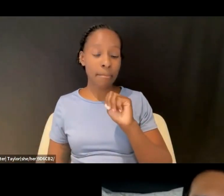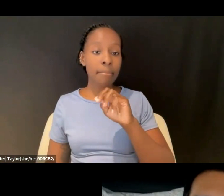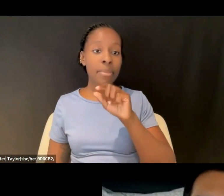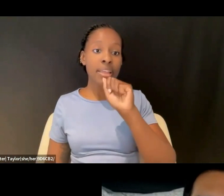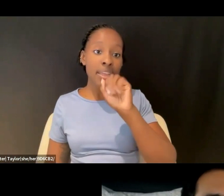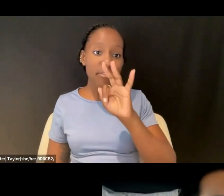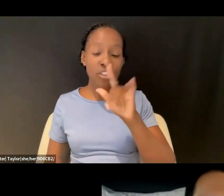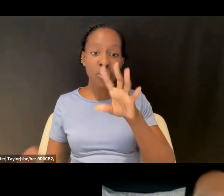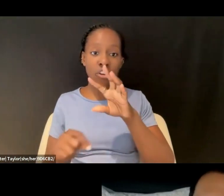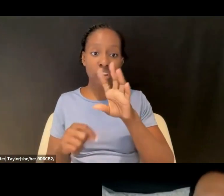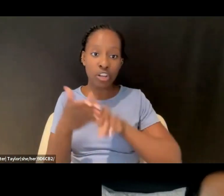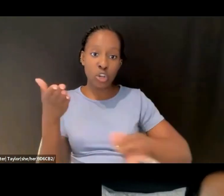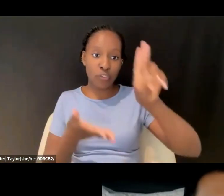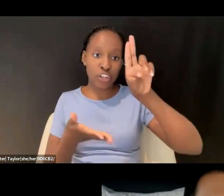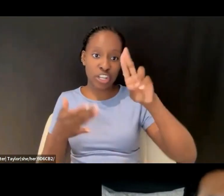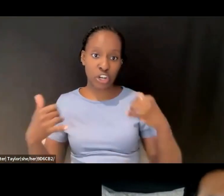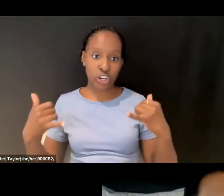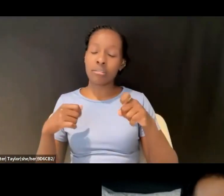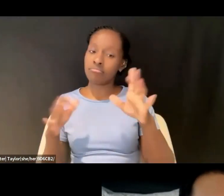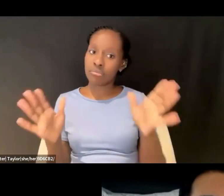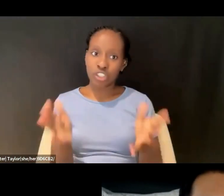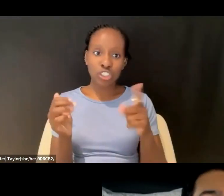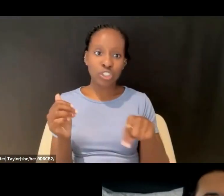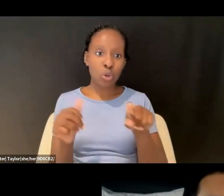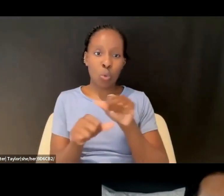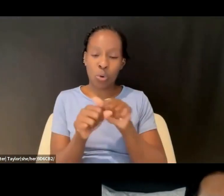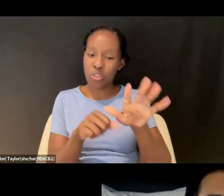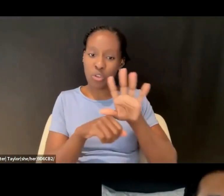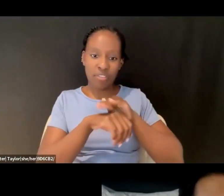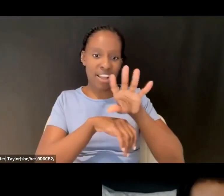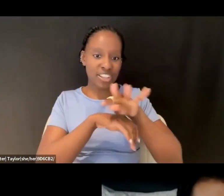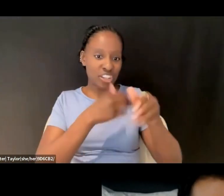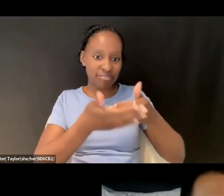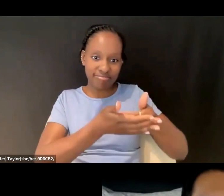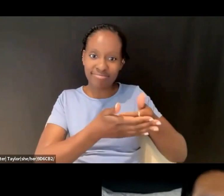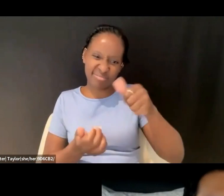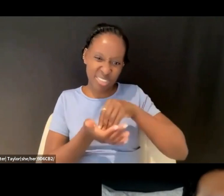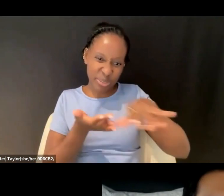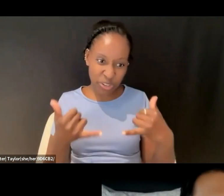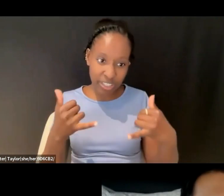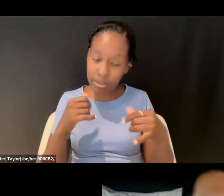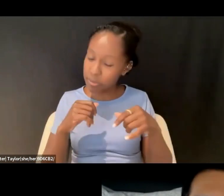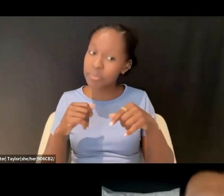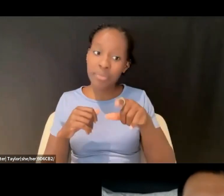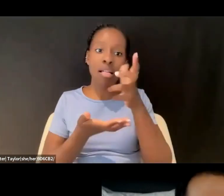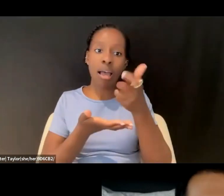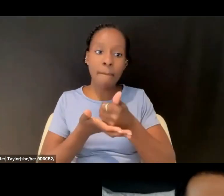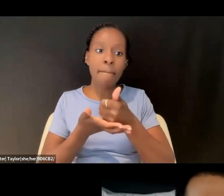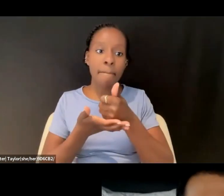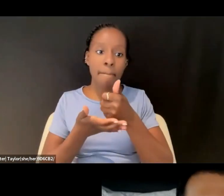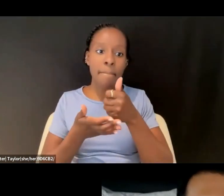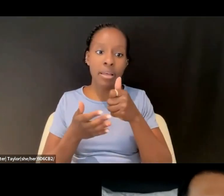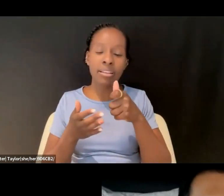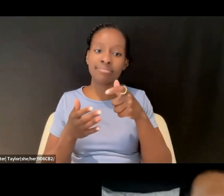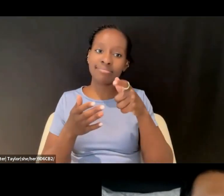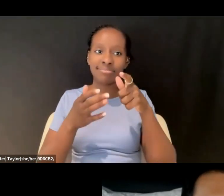university setting right now, I would encourage you to work with your advisors if you're a student to help figure out some of the